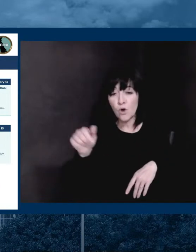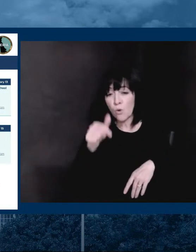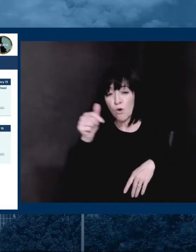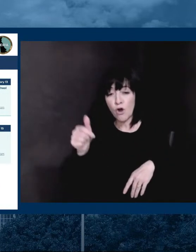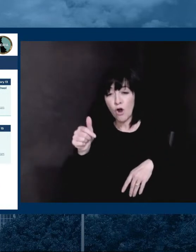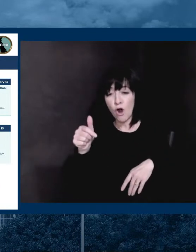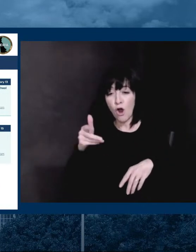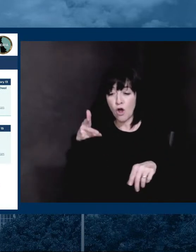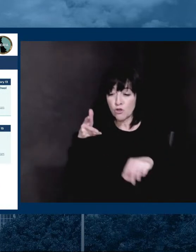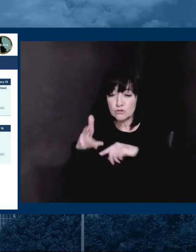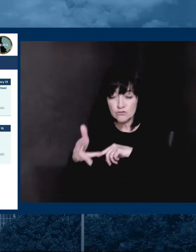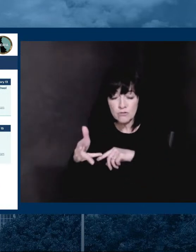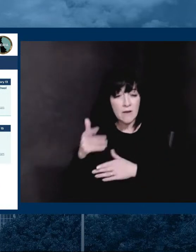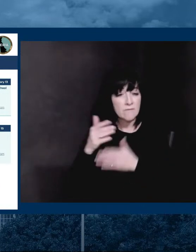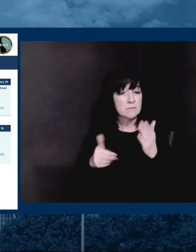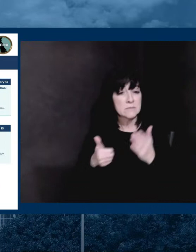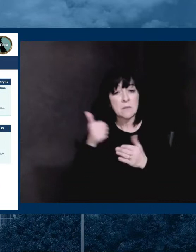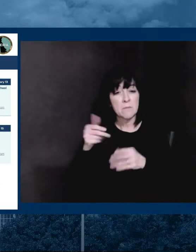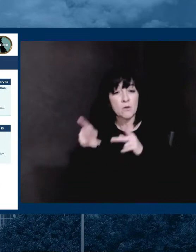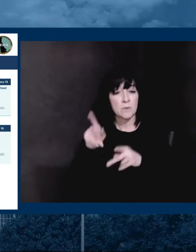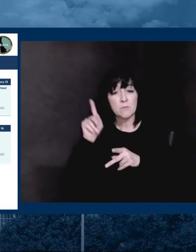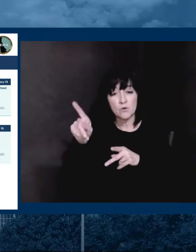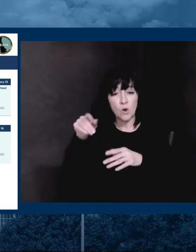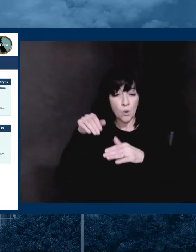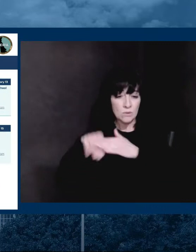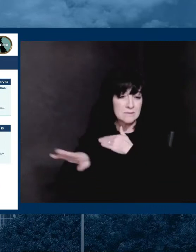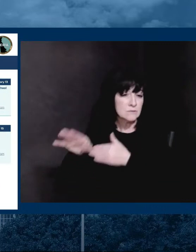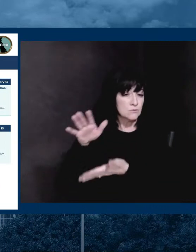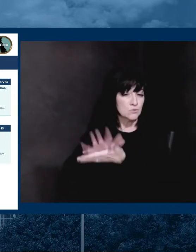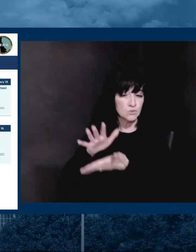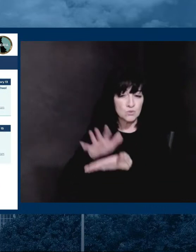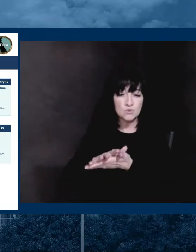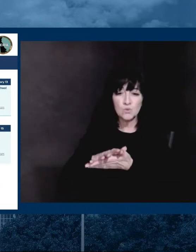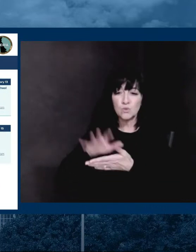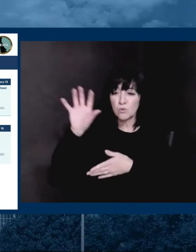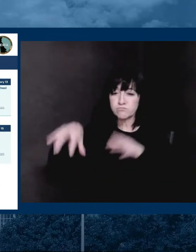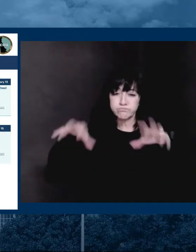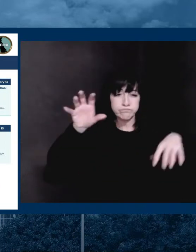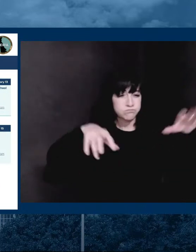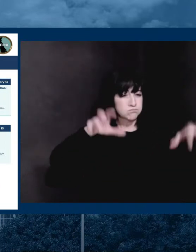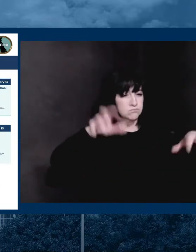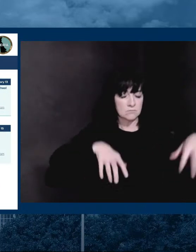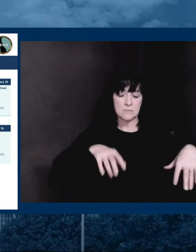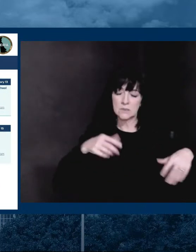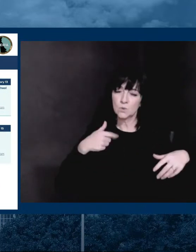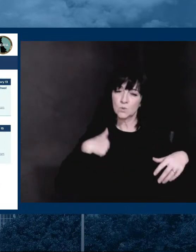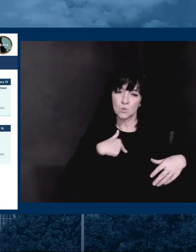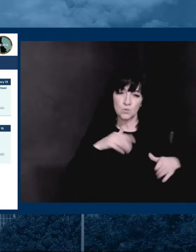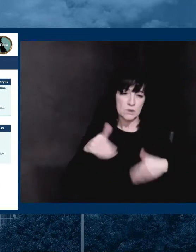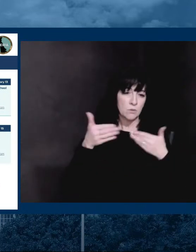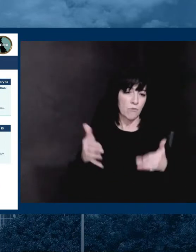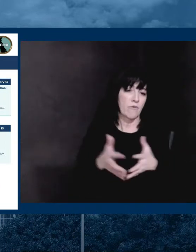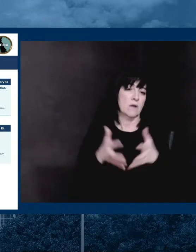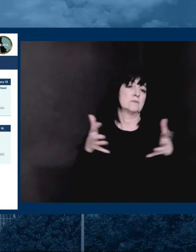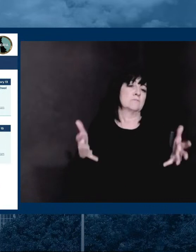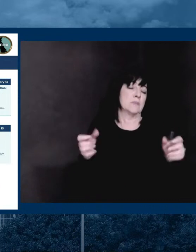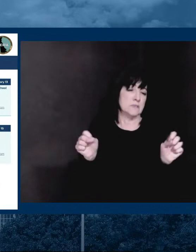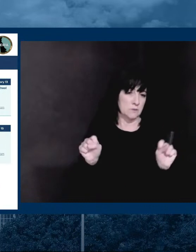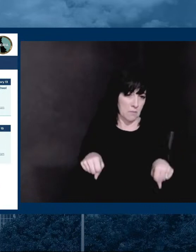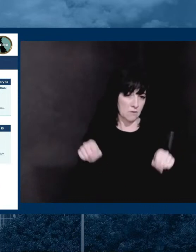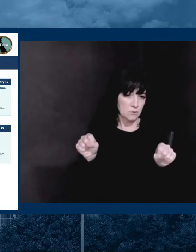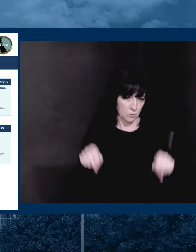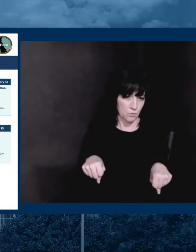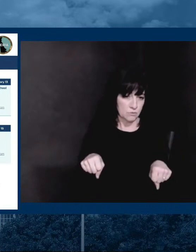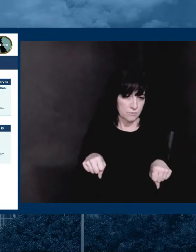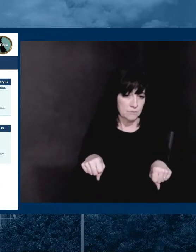we're still supporting as much community testing as possible to make it as easy and accessible for people across